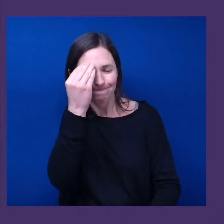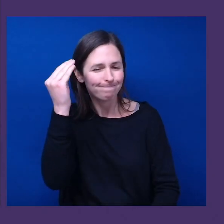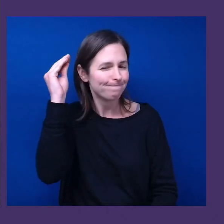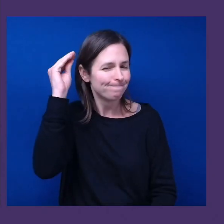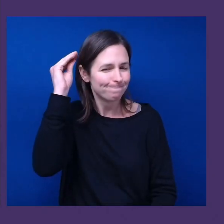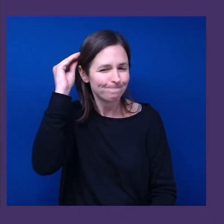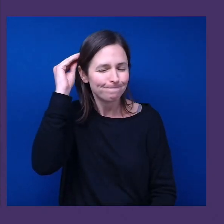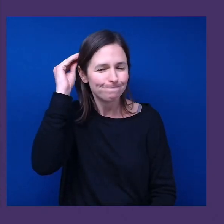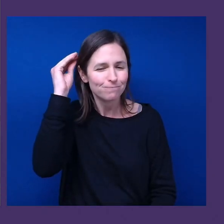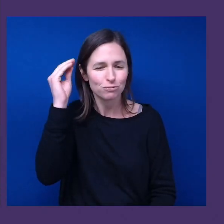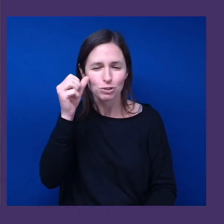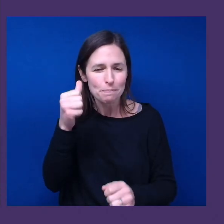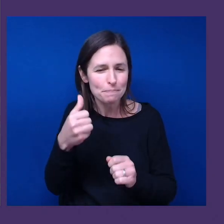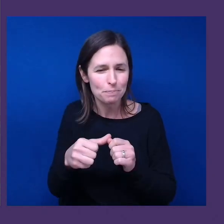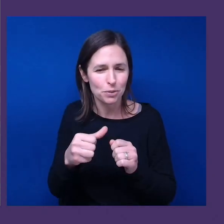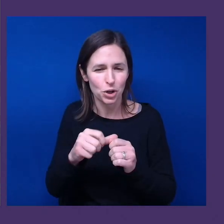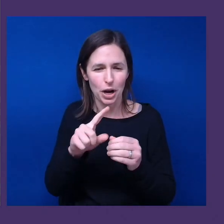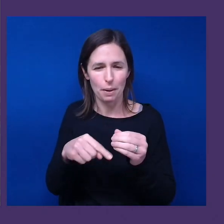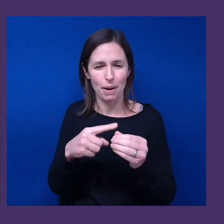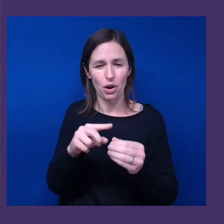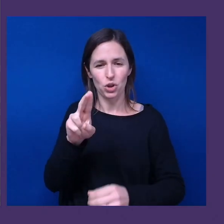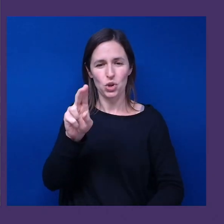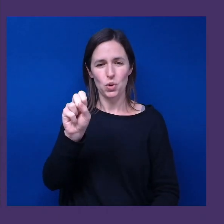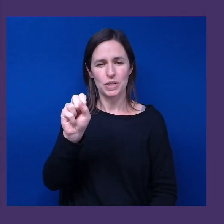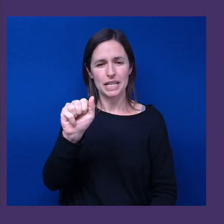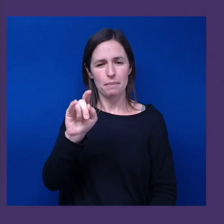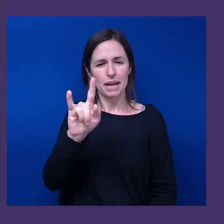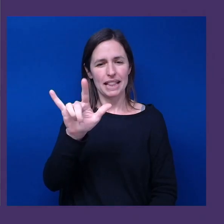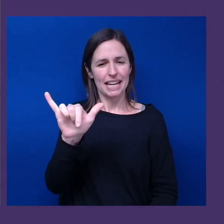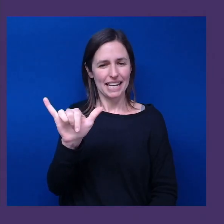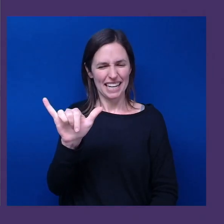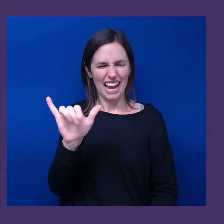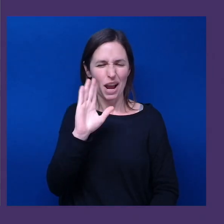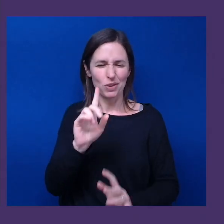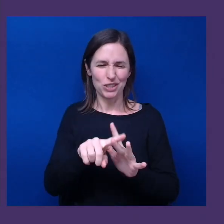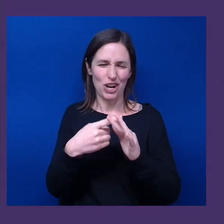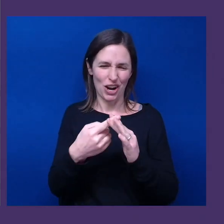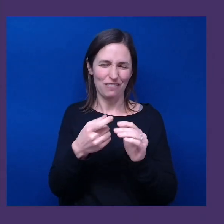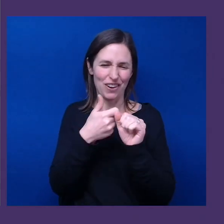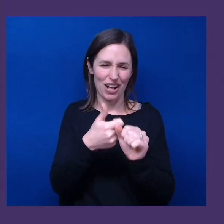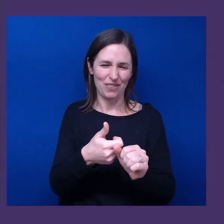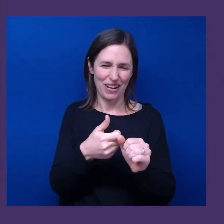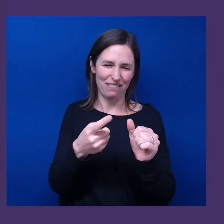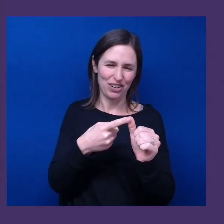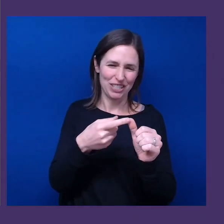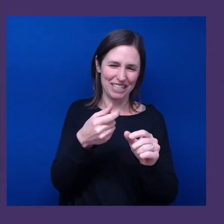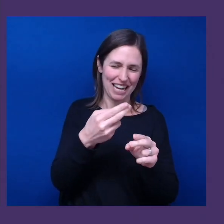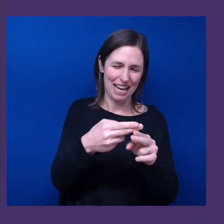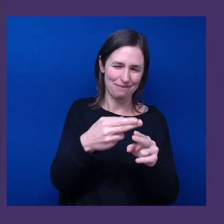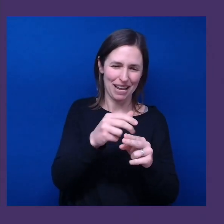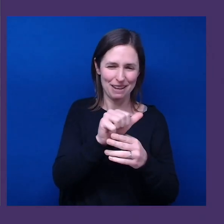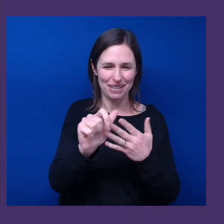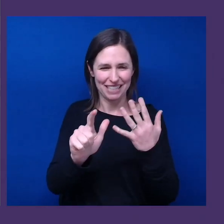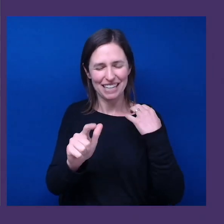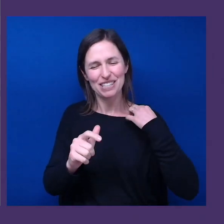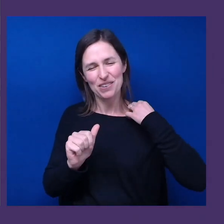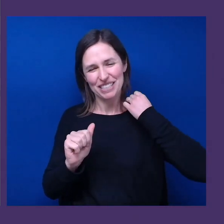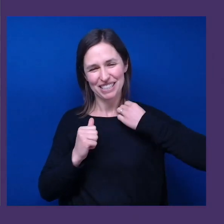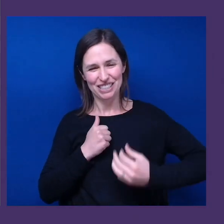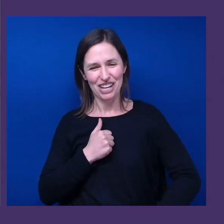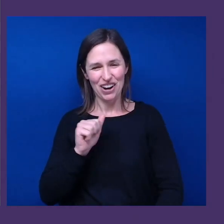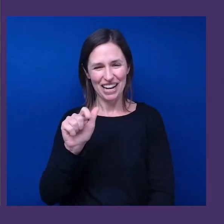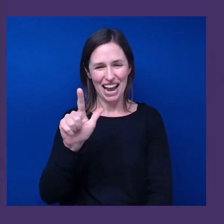us know? So I will start again in ABC order, just to be fair. So Arwal, sorry for making you go first every time,